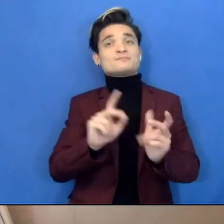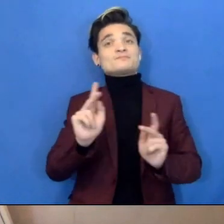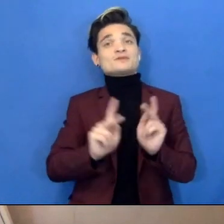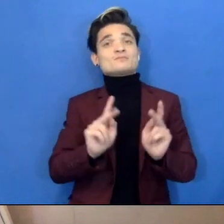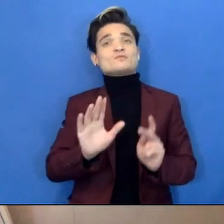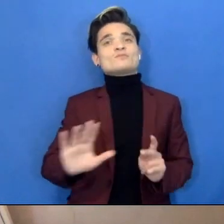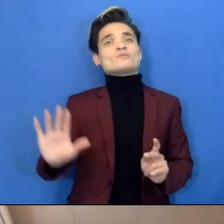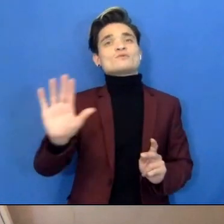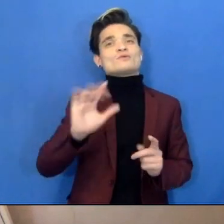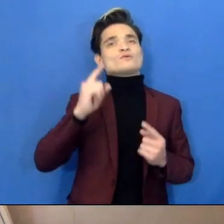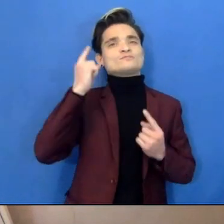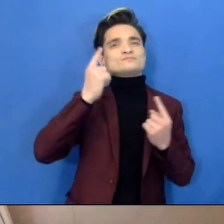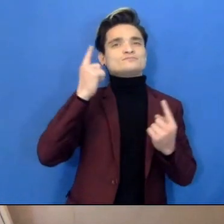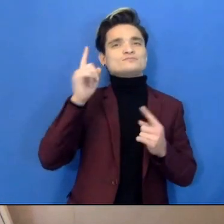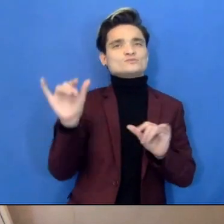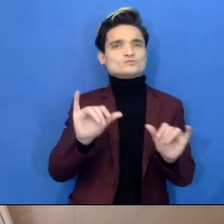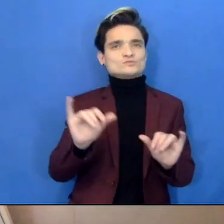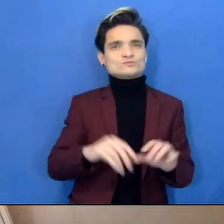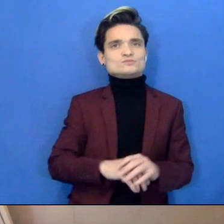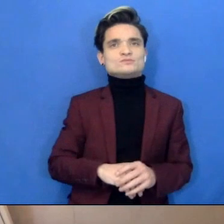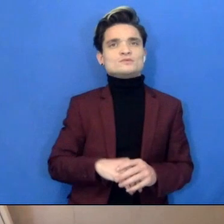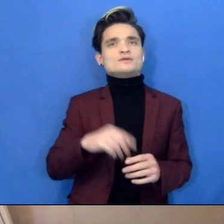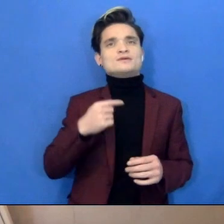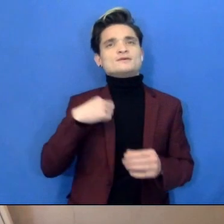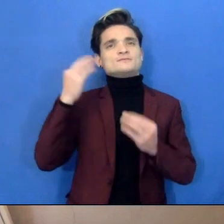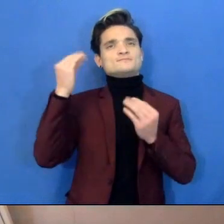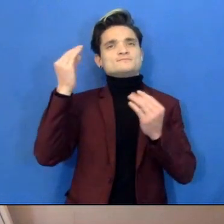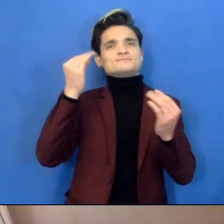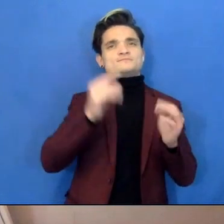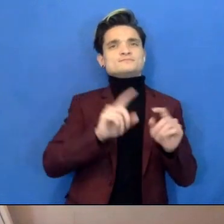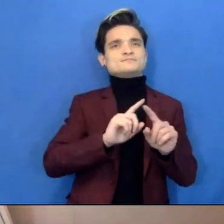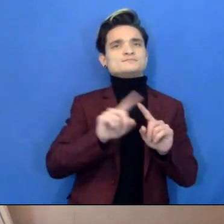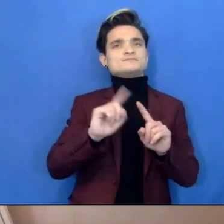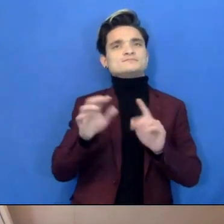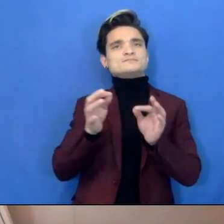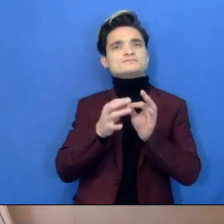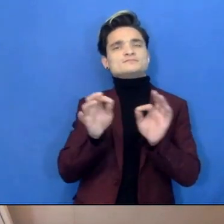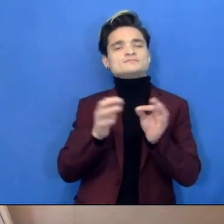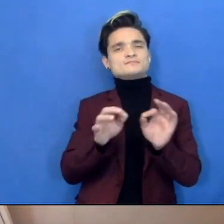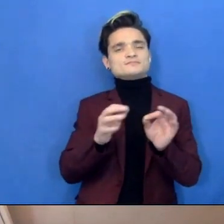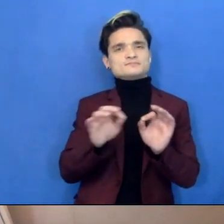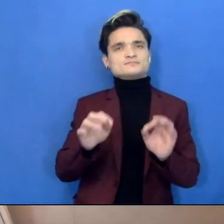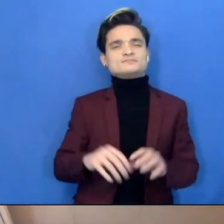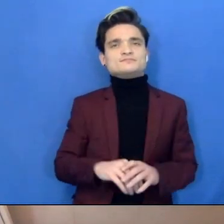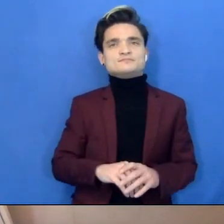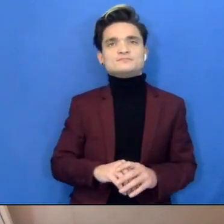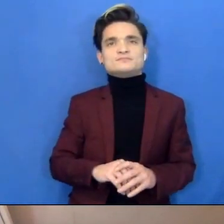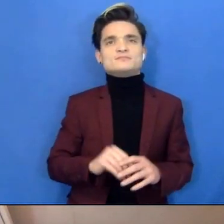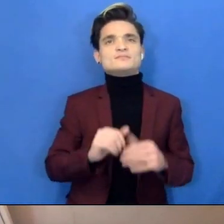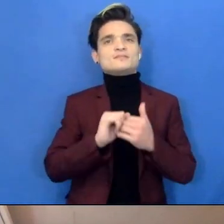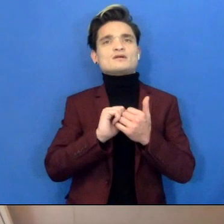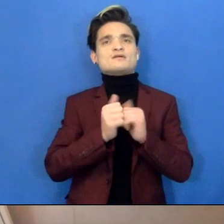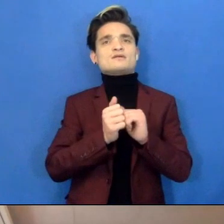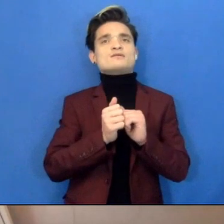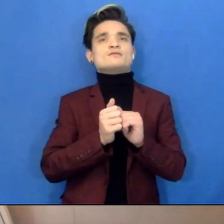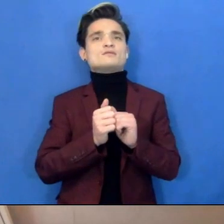the difference in languages could, how, let's say this, how the difference in languages